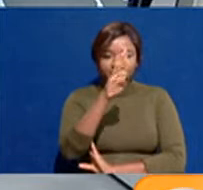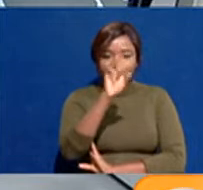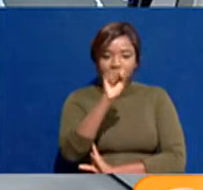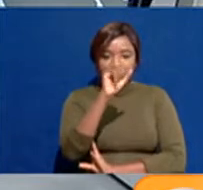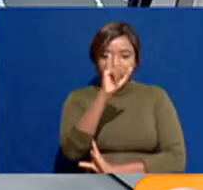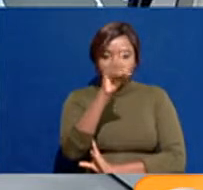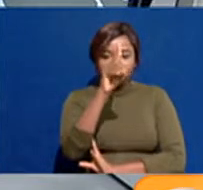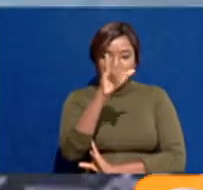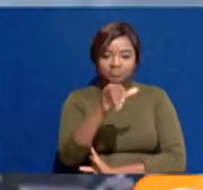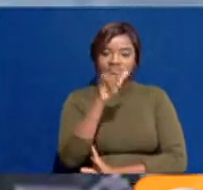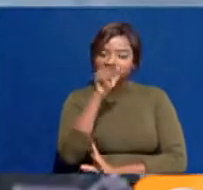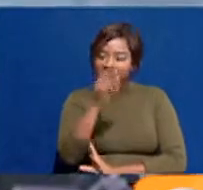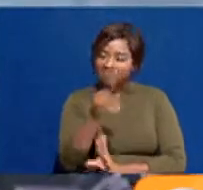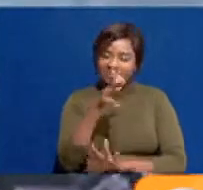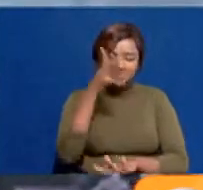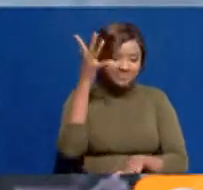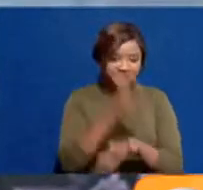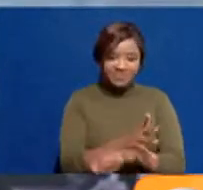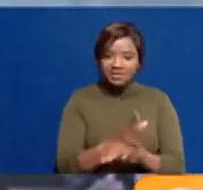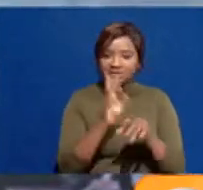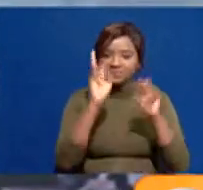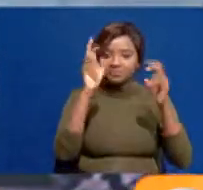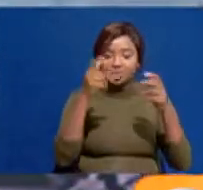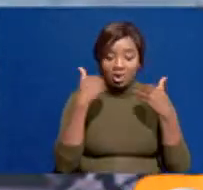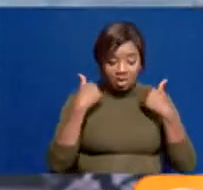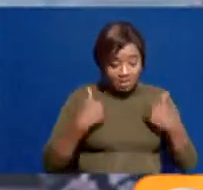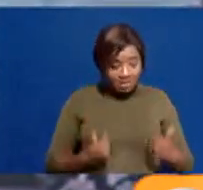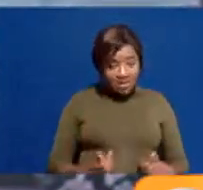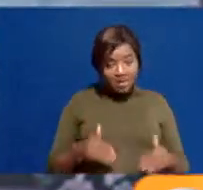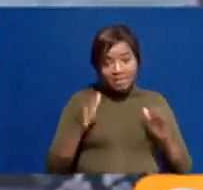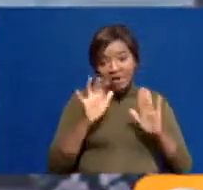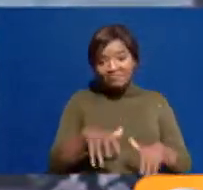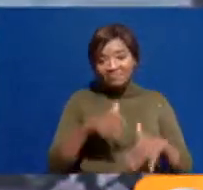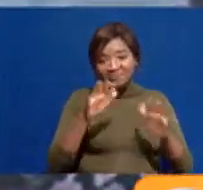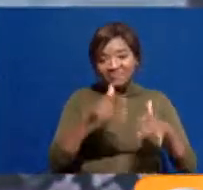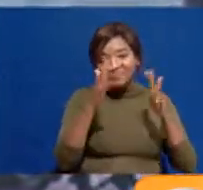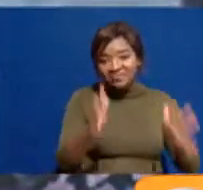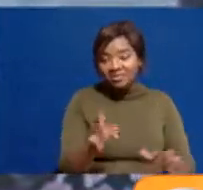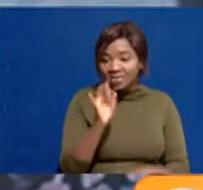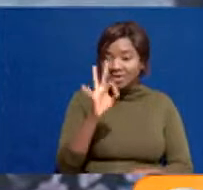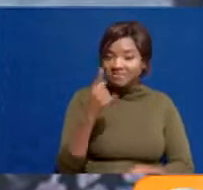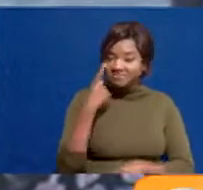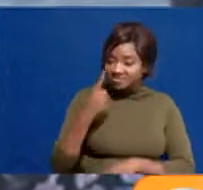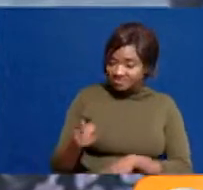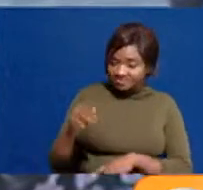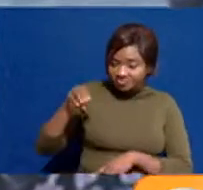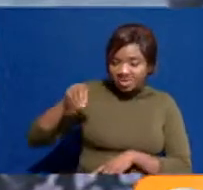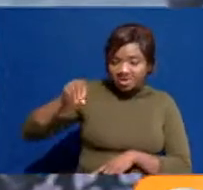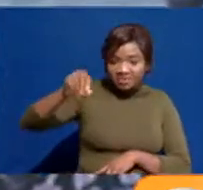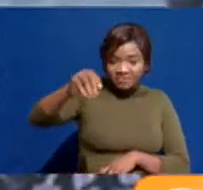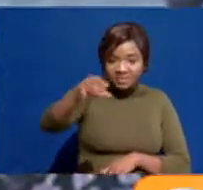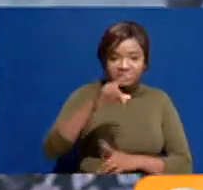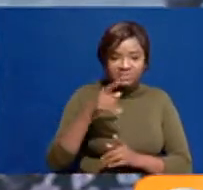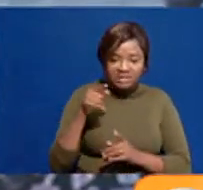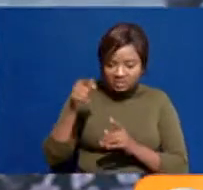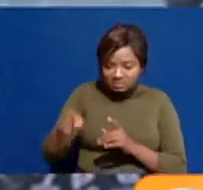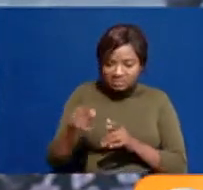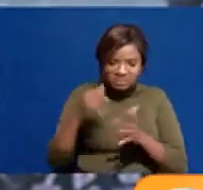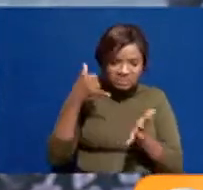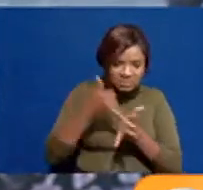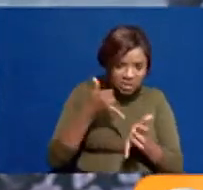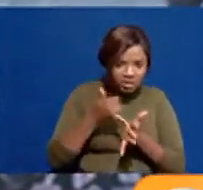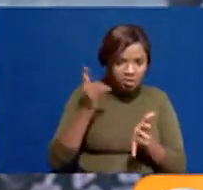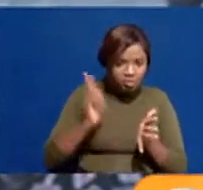Where's your proof? Let me tell you why. And have you taken that? I'm a farmer. If you take that fertilizer, if you look at the compositions